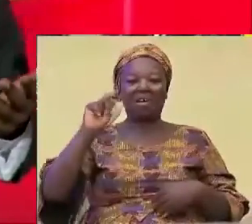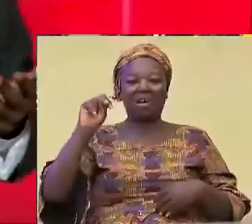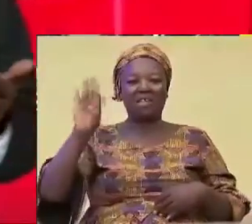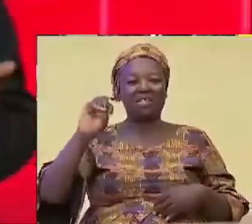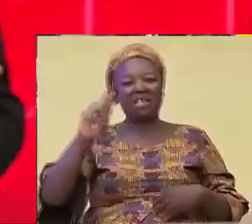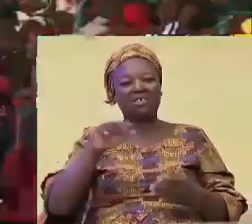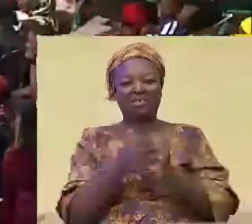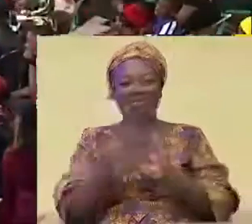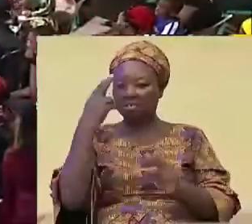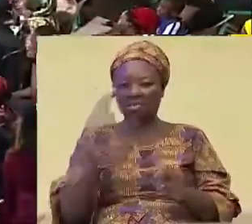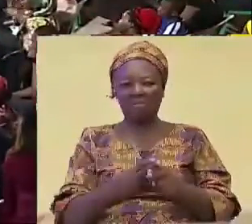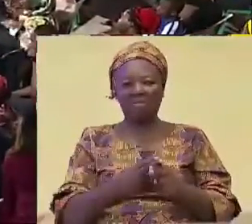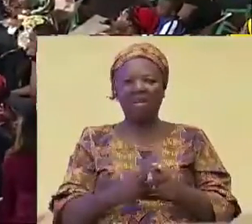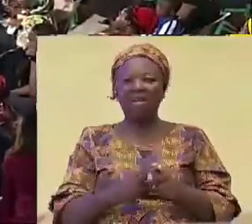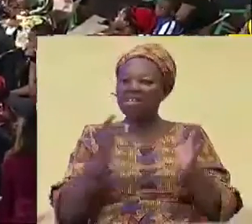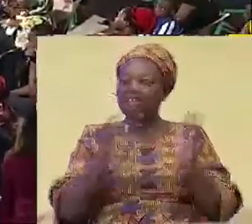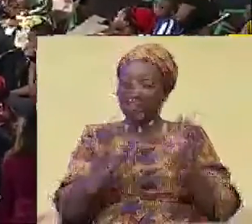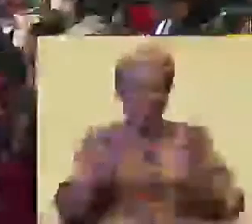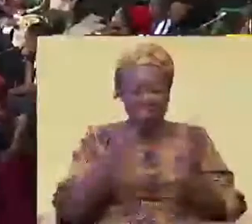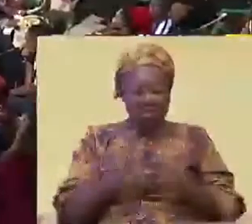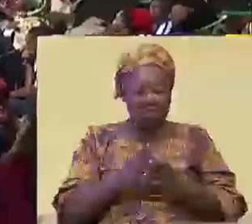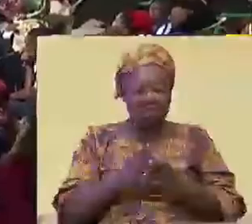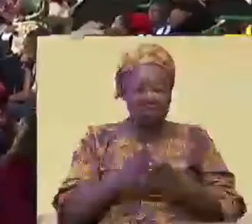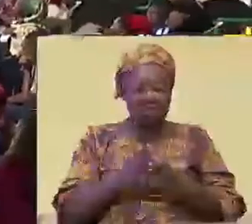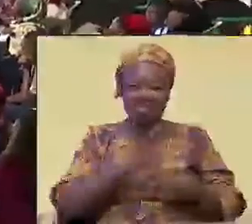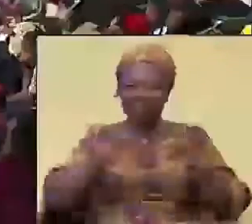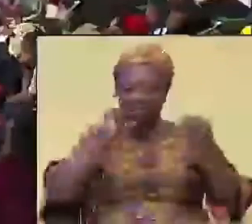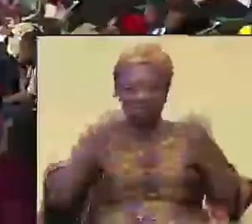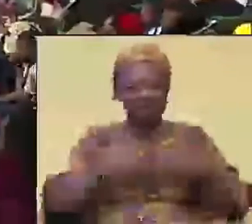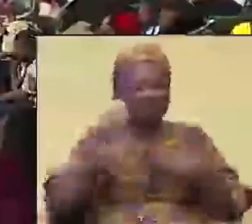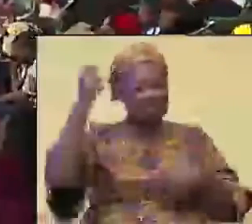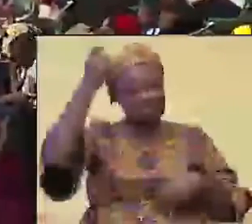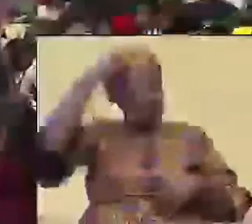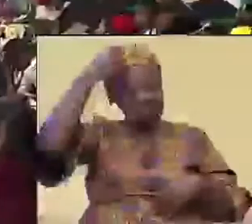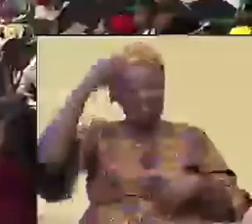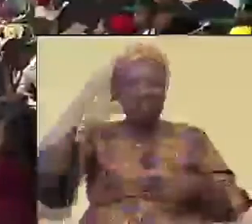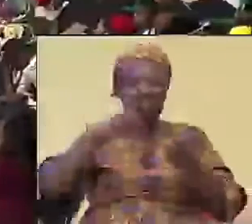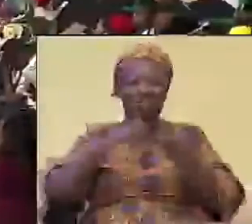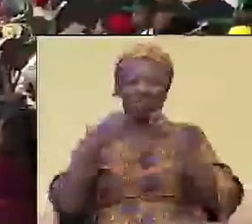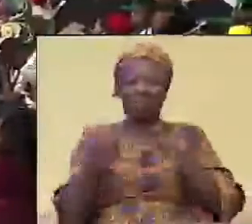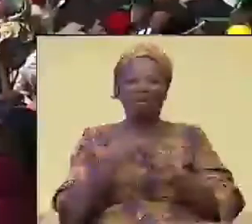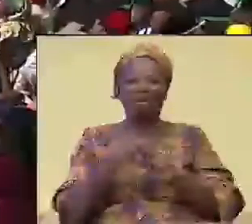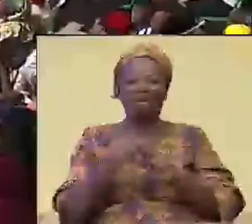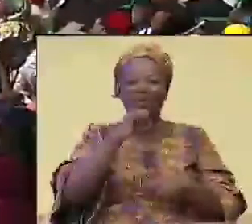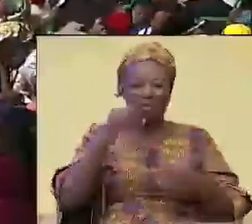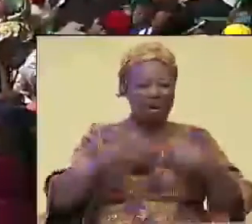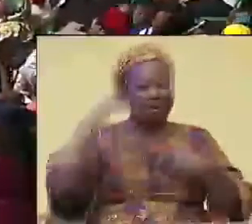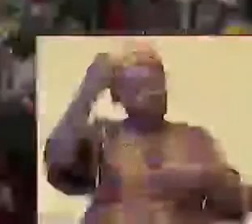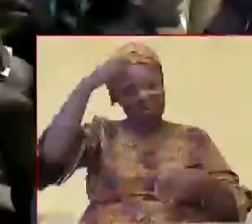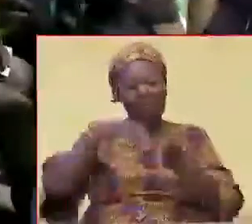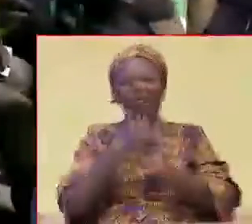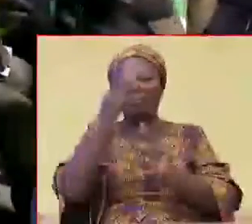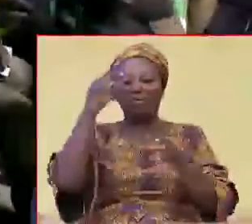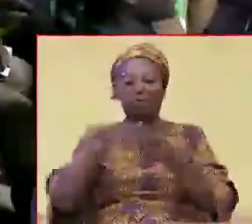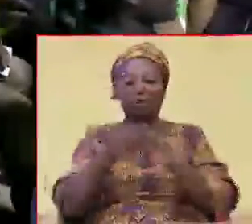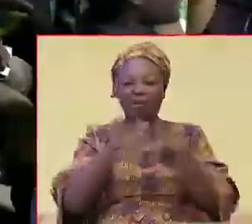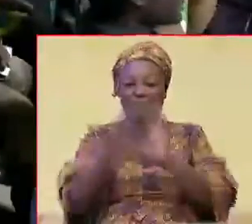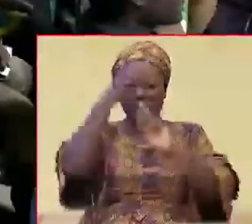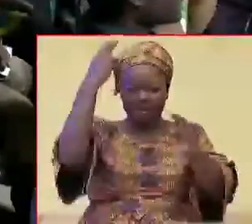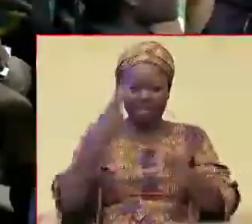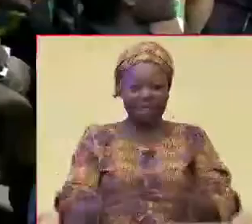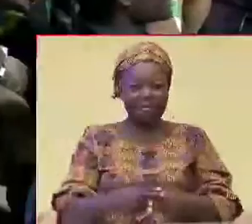cancer. He doesn't have brain problem, you'll not have brain problem. He doesn't